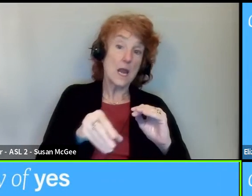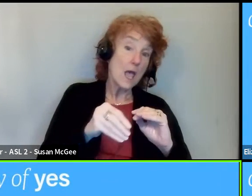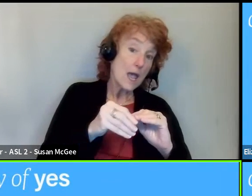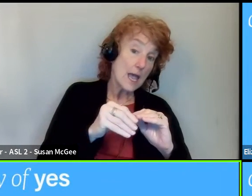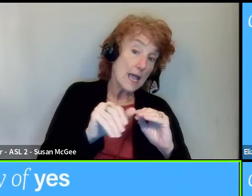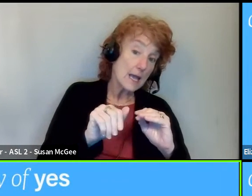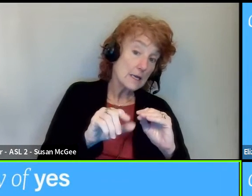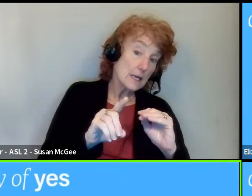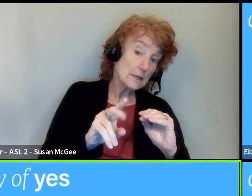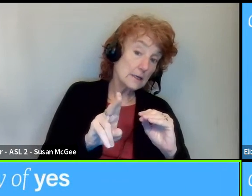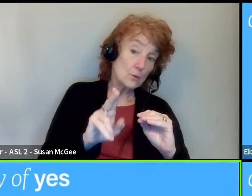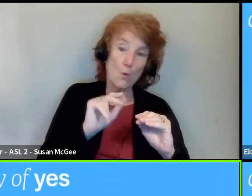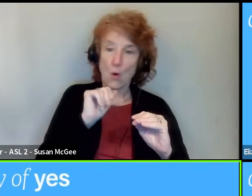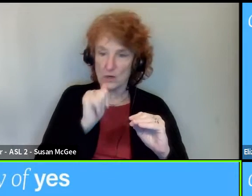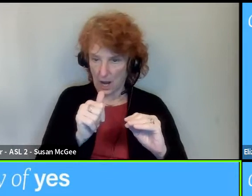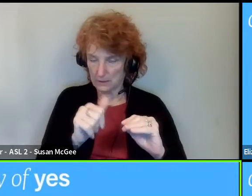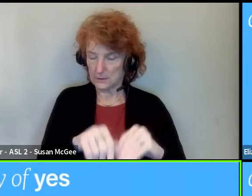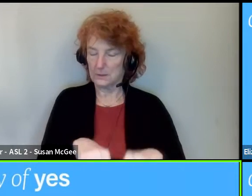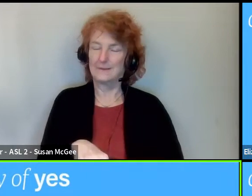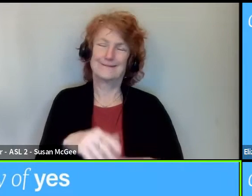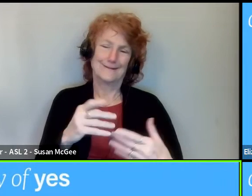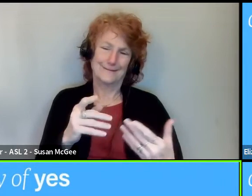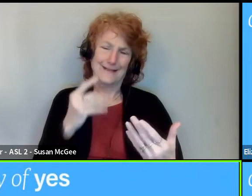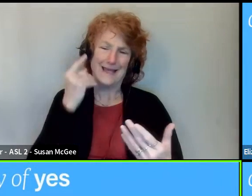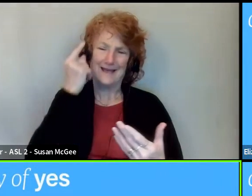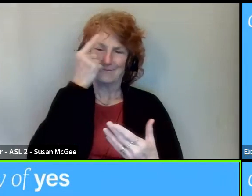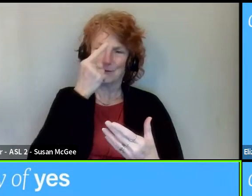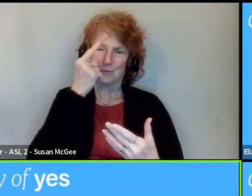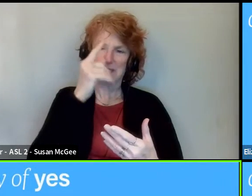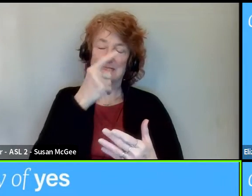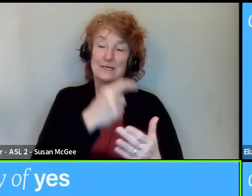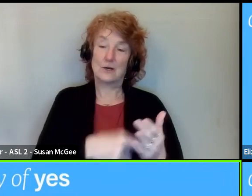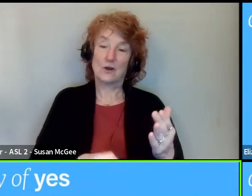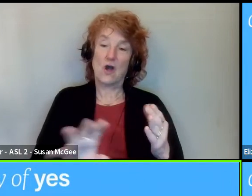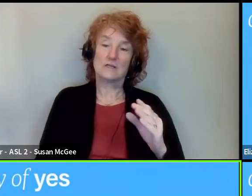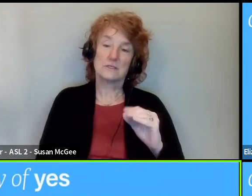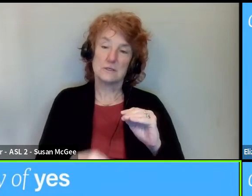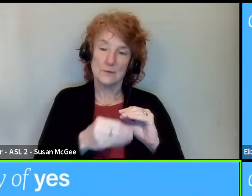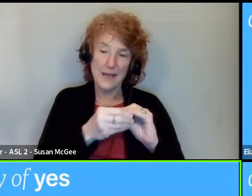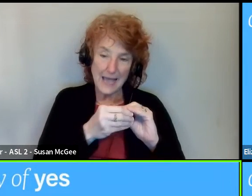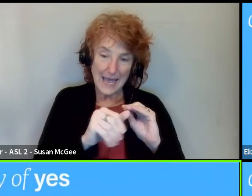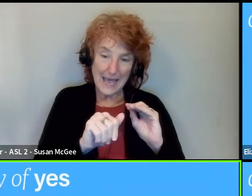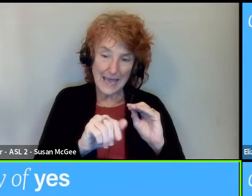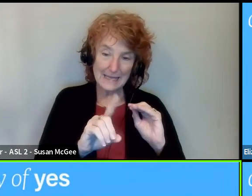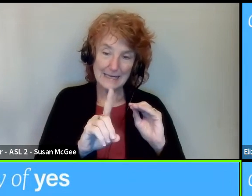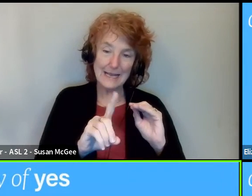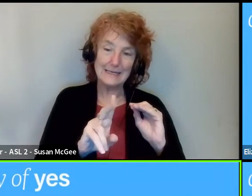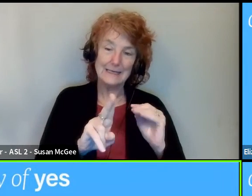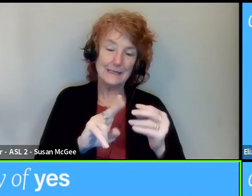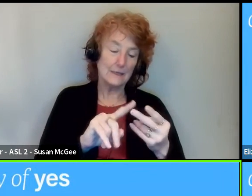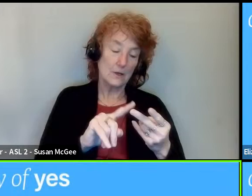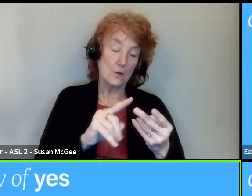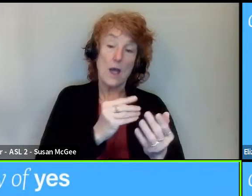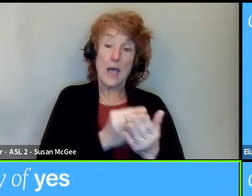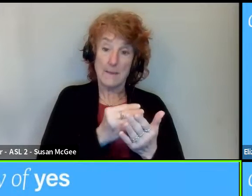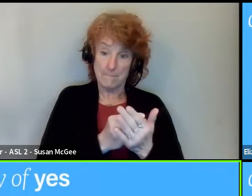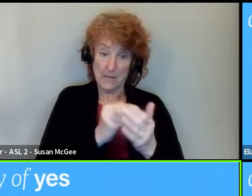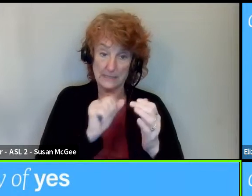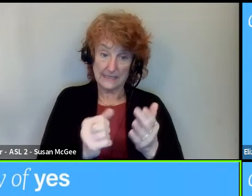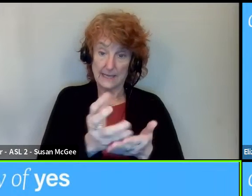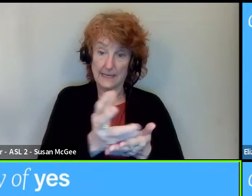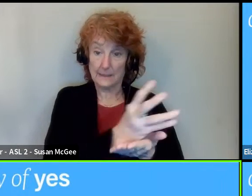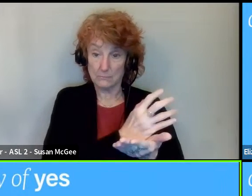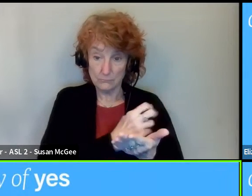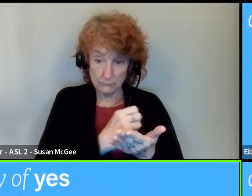factors, including the costs for adding the ADU and the, potential revenue they might generate off that ADU, and make that decision for themselves based on whether it pencils out for them